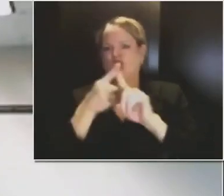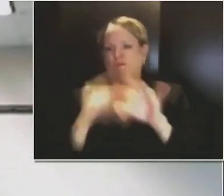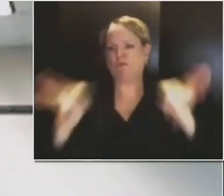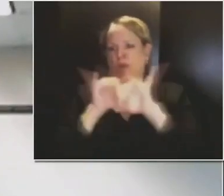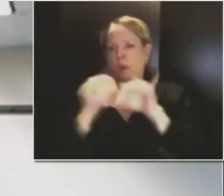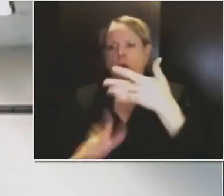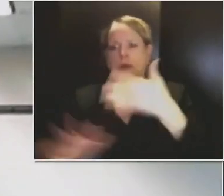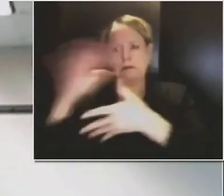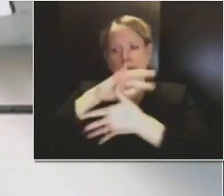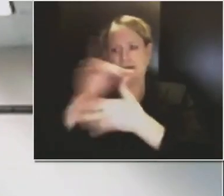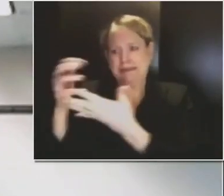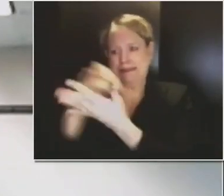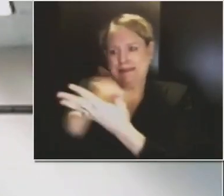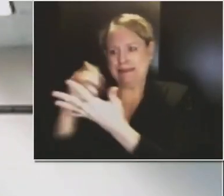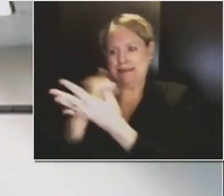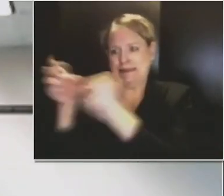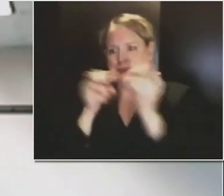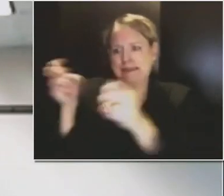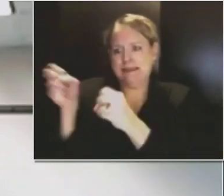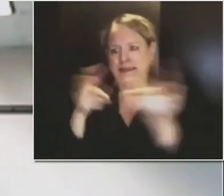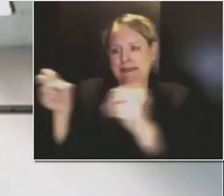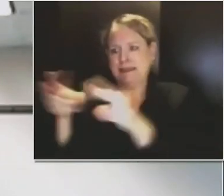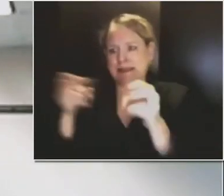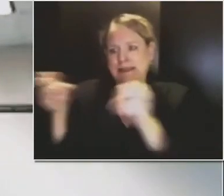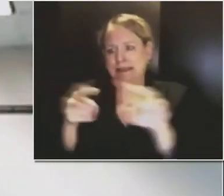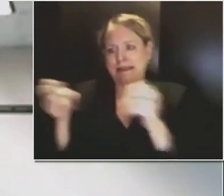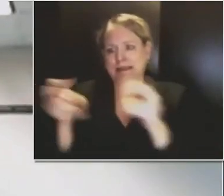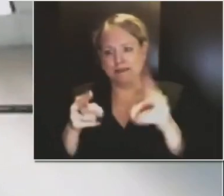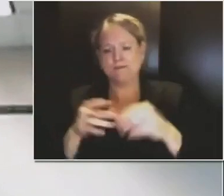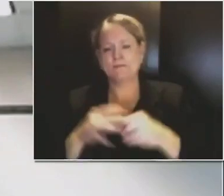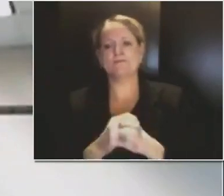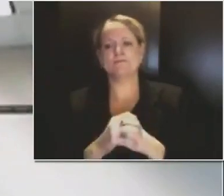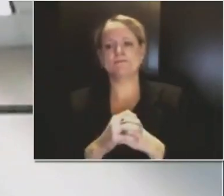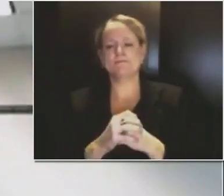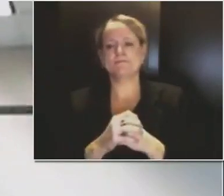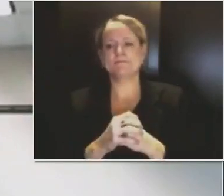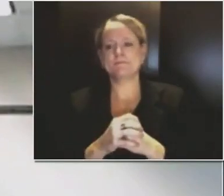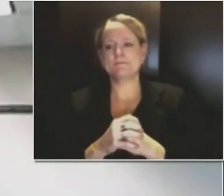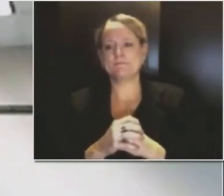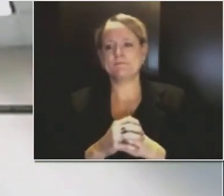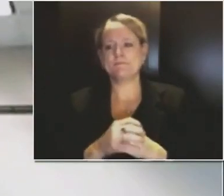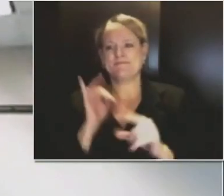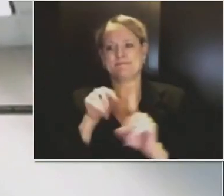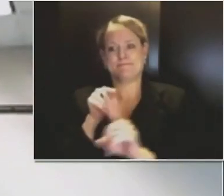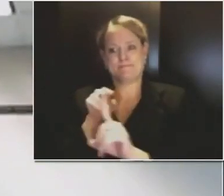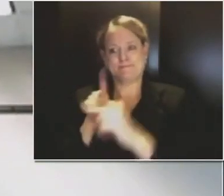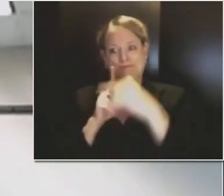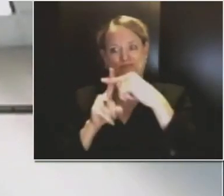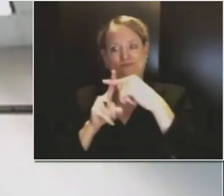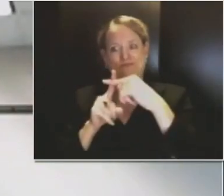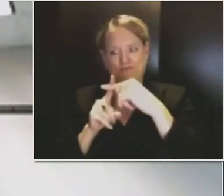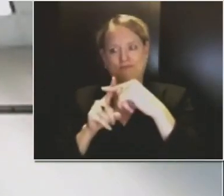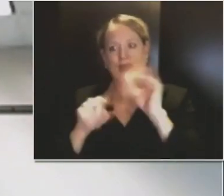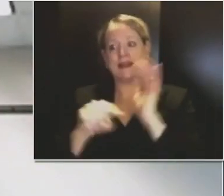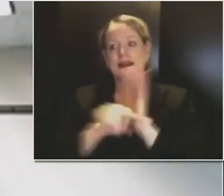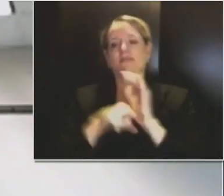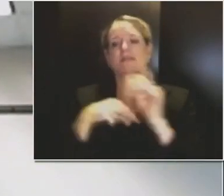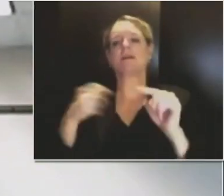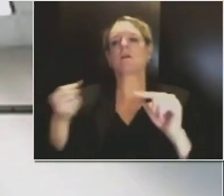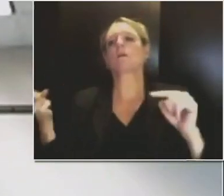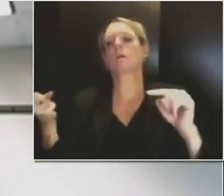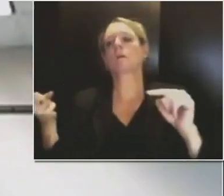from a public health intervention standpoint, and because none of us were using the positivity rate